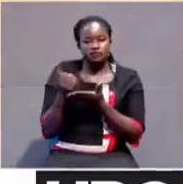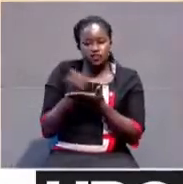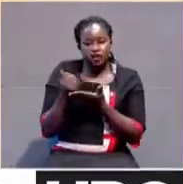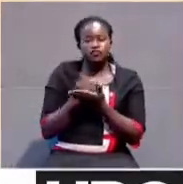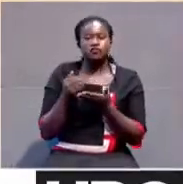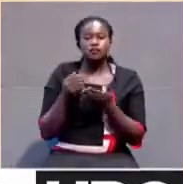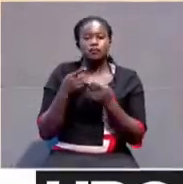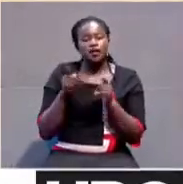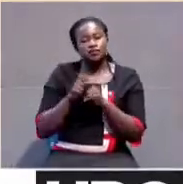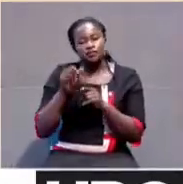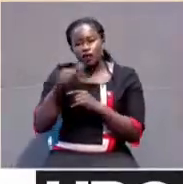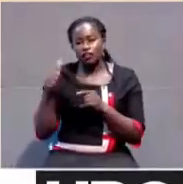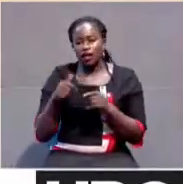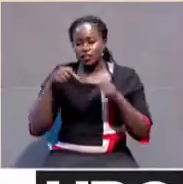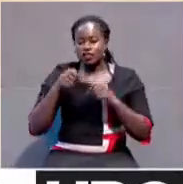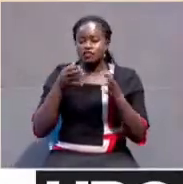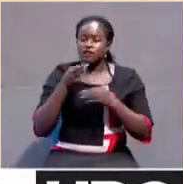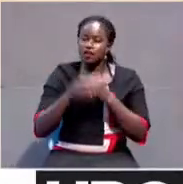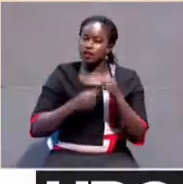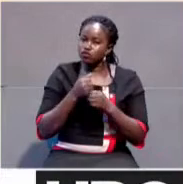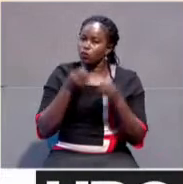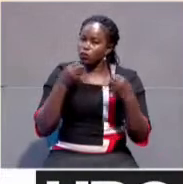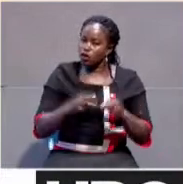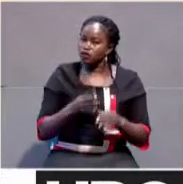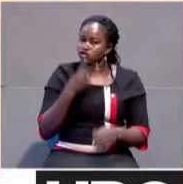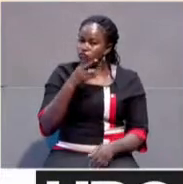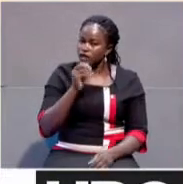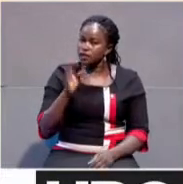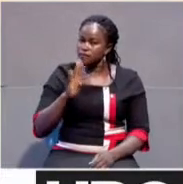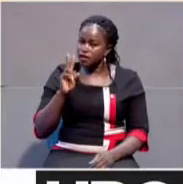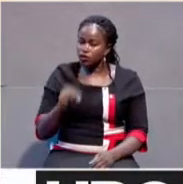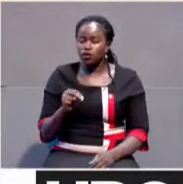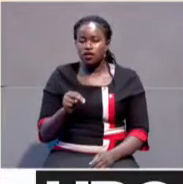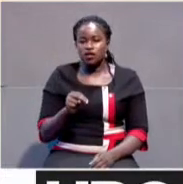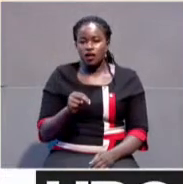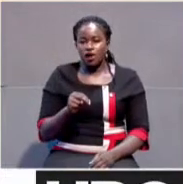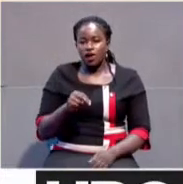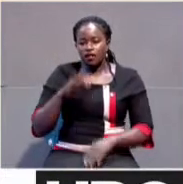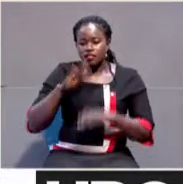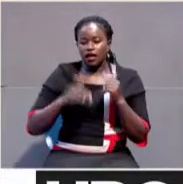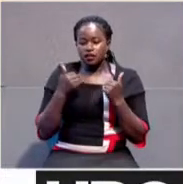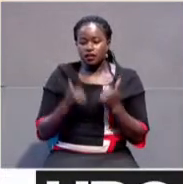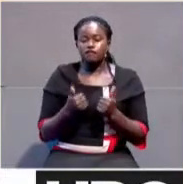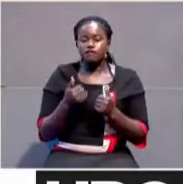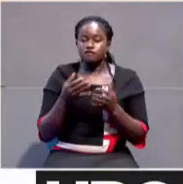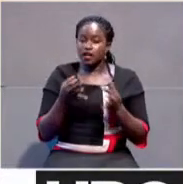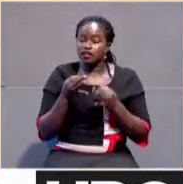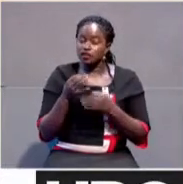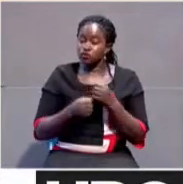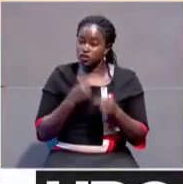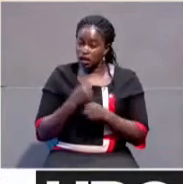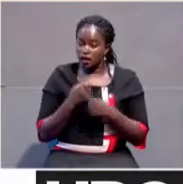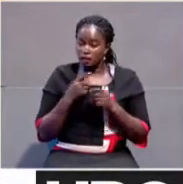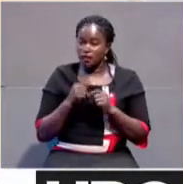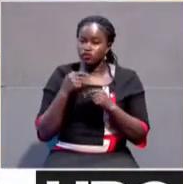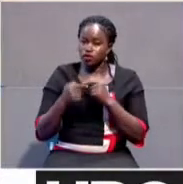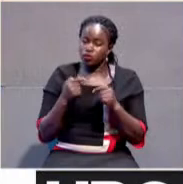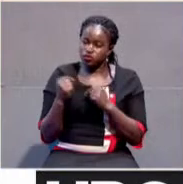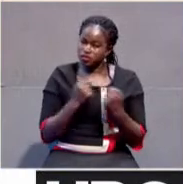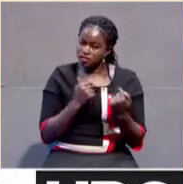over 20 billion in terms of budget compared to the current financial year. However, we are still discussing